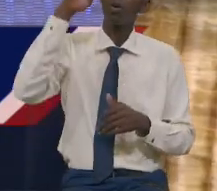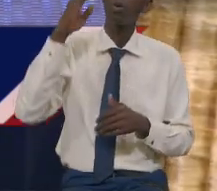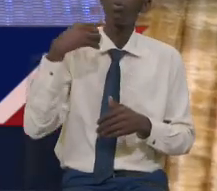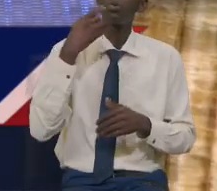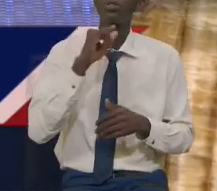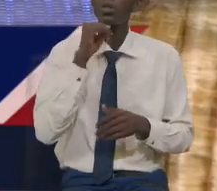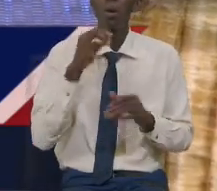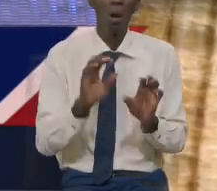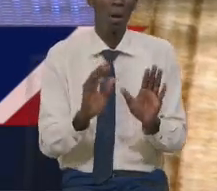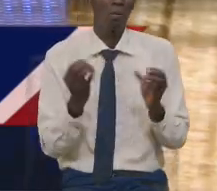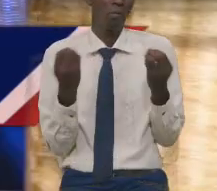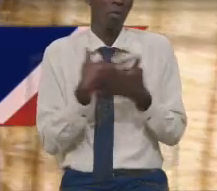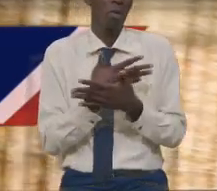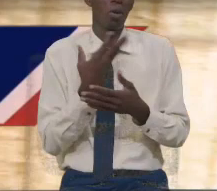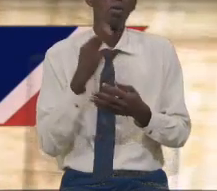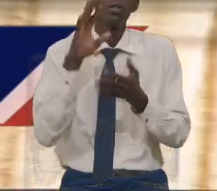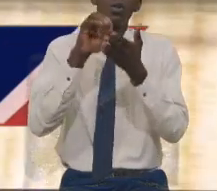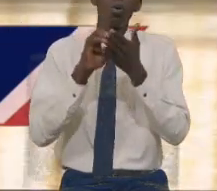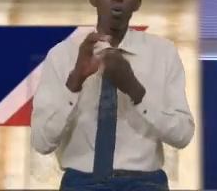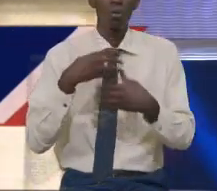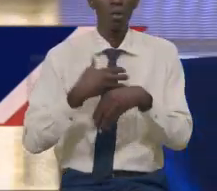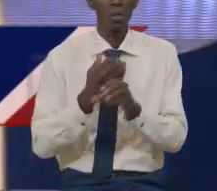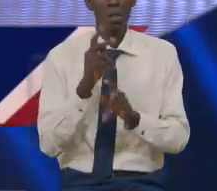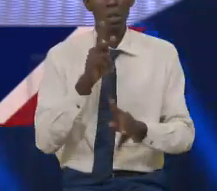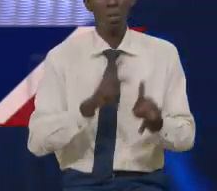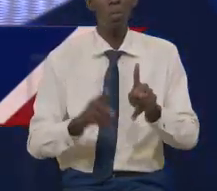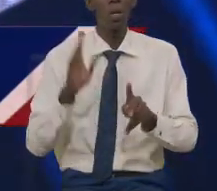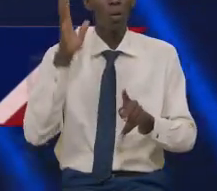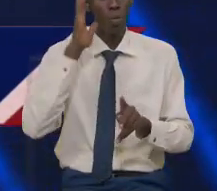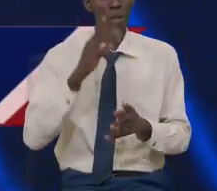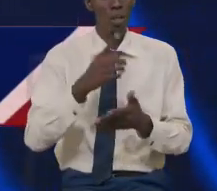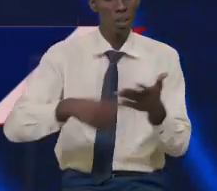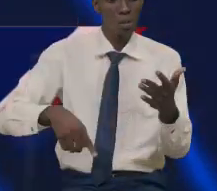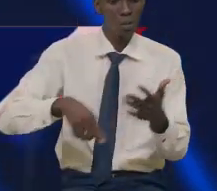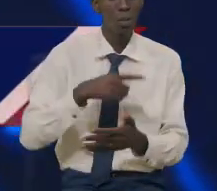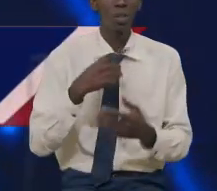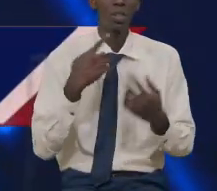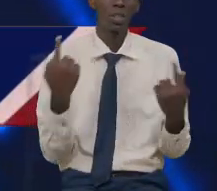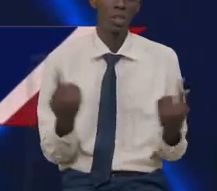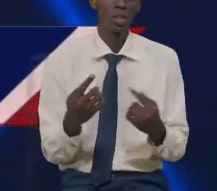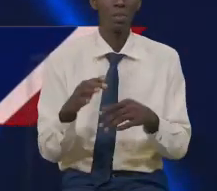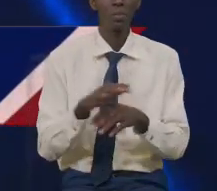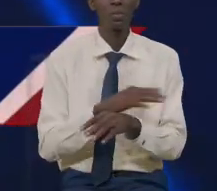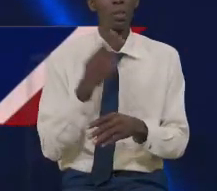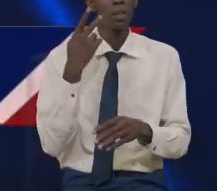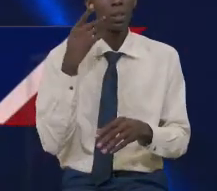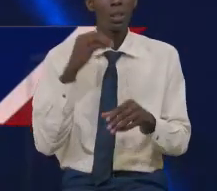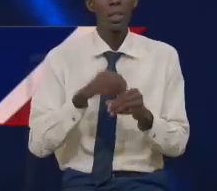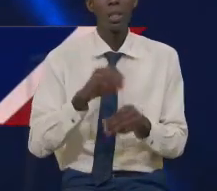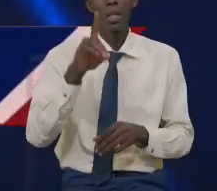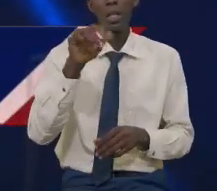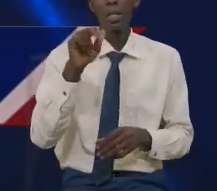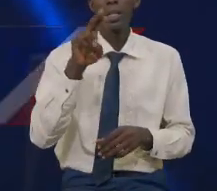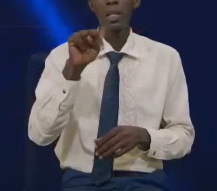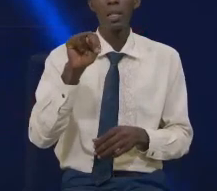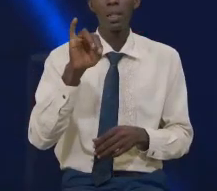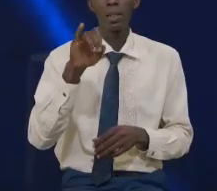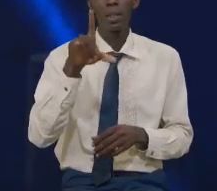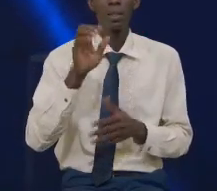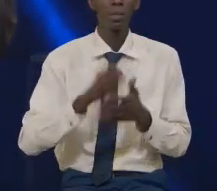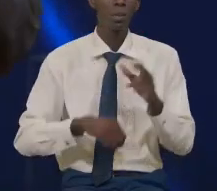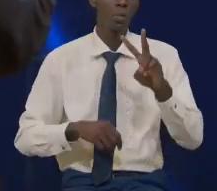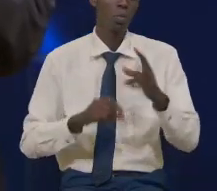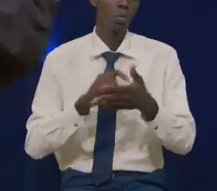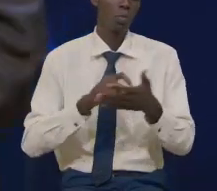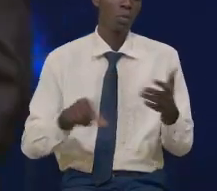he knows and rebukes the sinful. We're coming to chapter 2 of Daniel, verse 21.